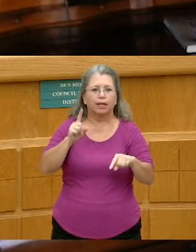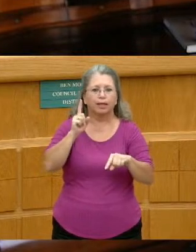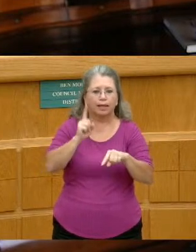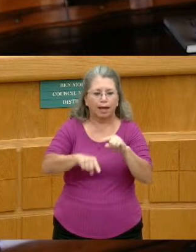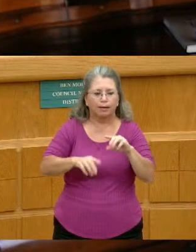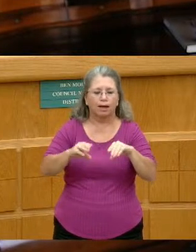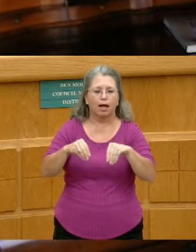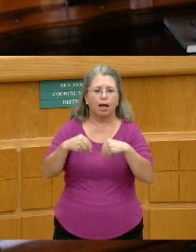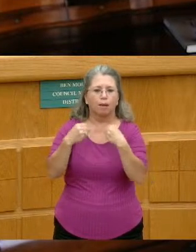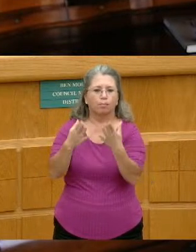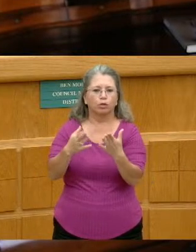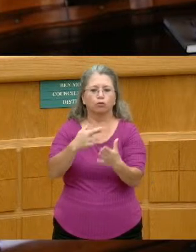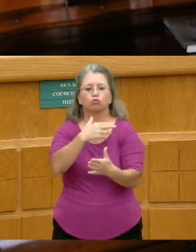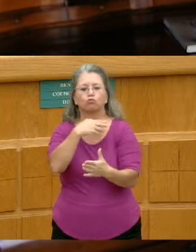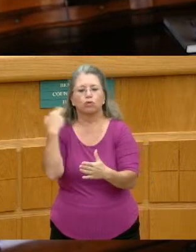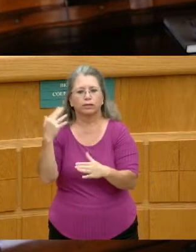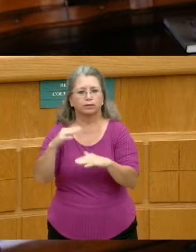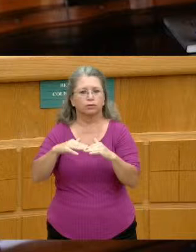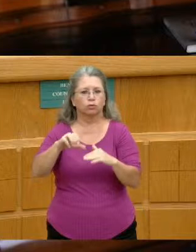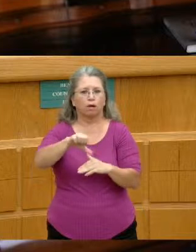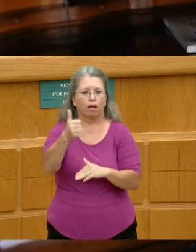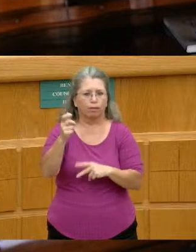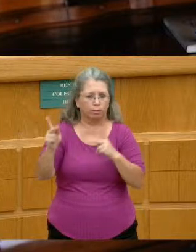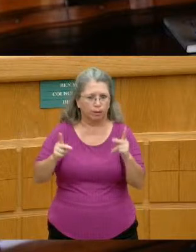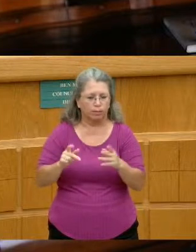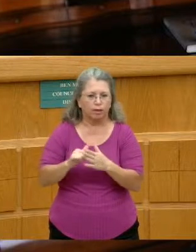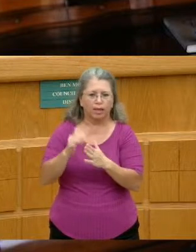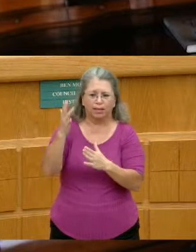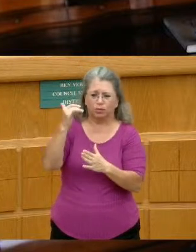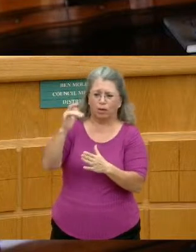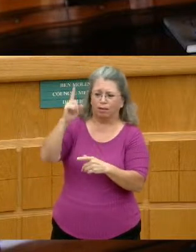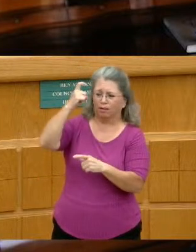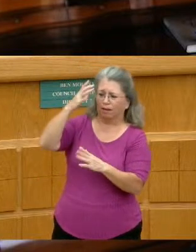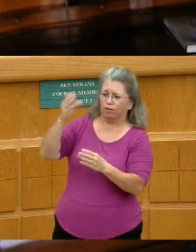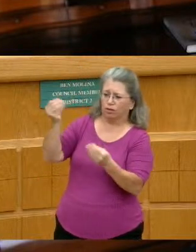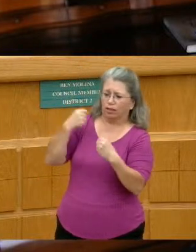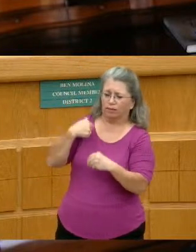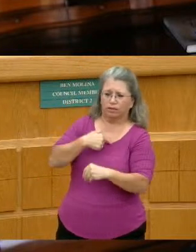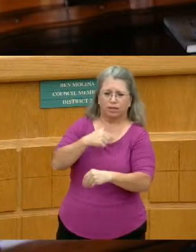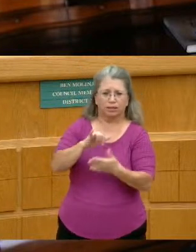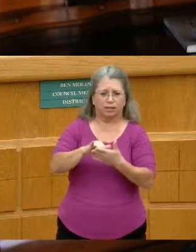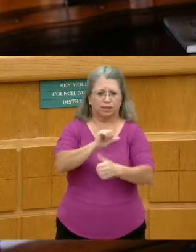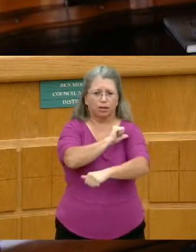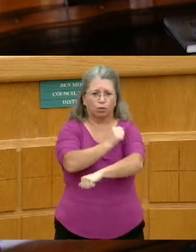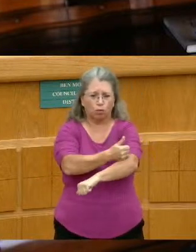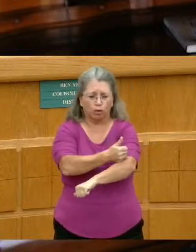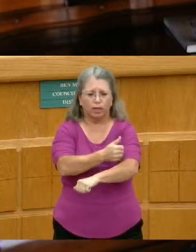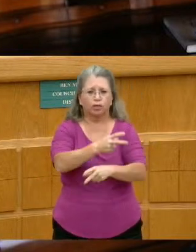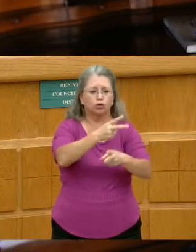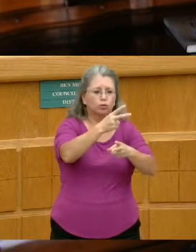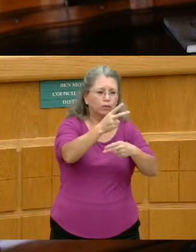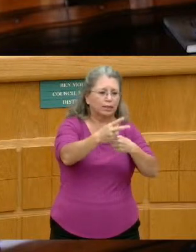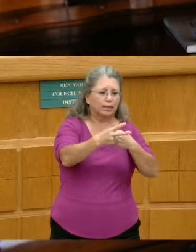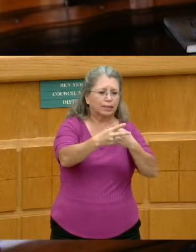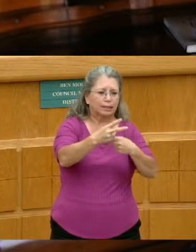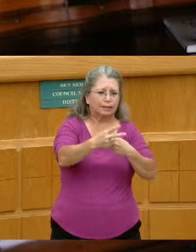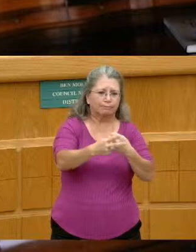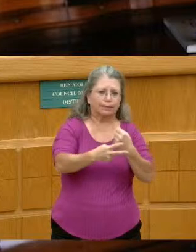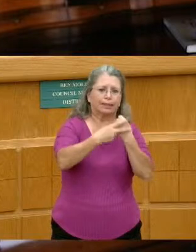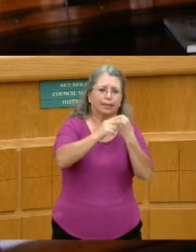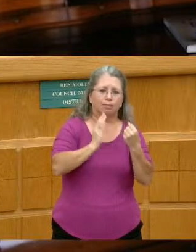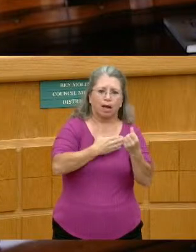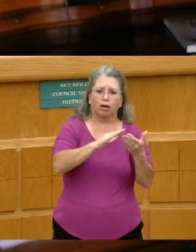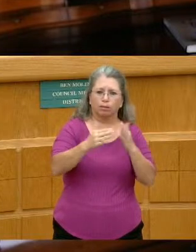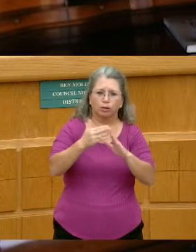we have the power that the governor has given us to keep our community safe, to ask people